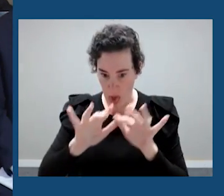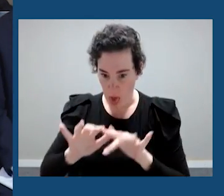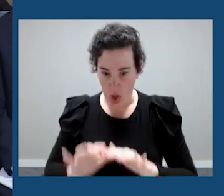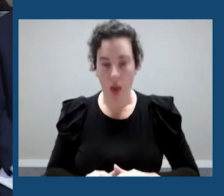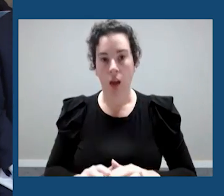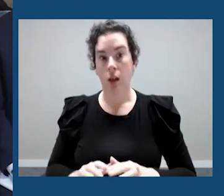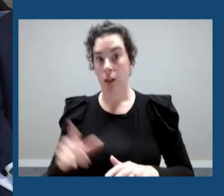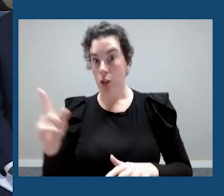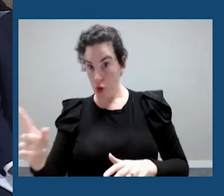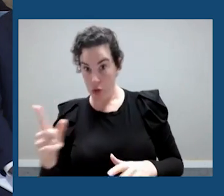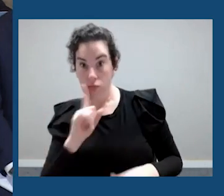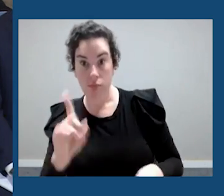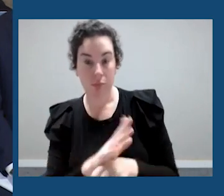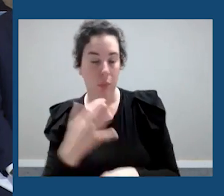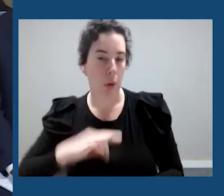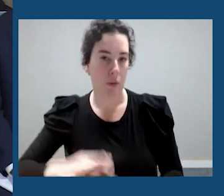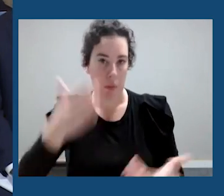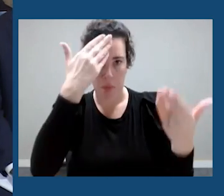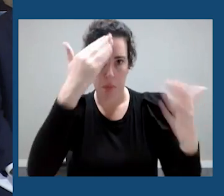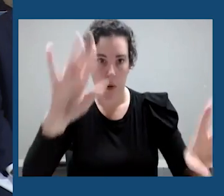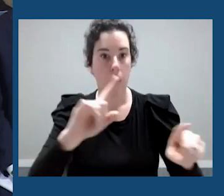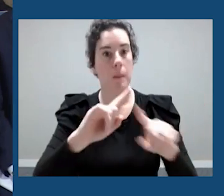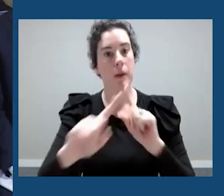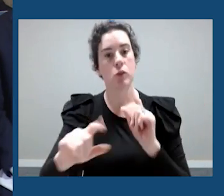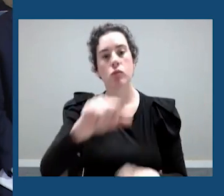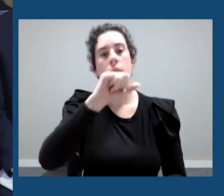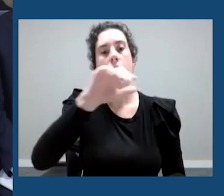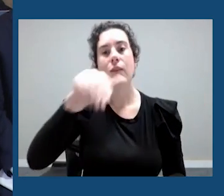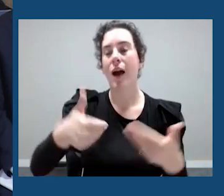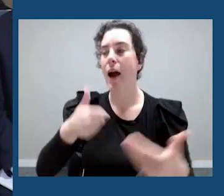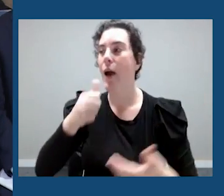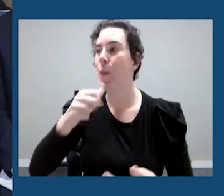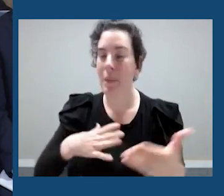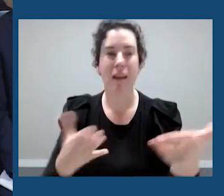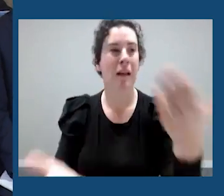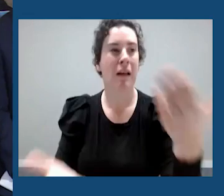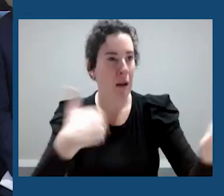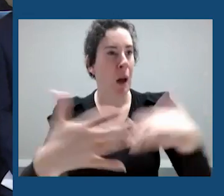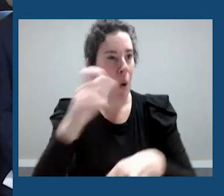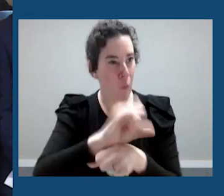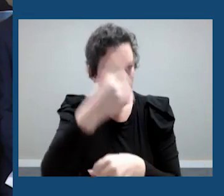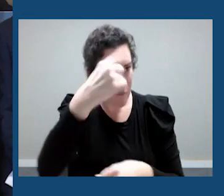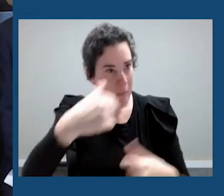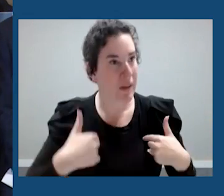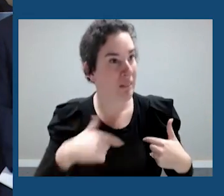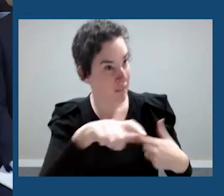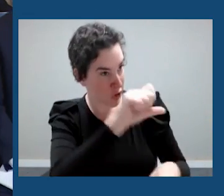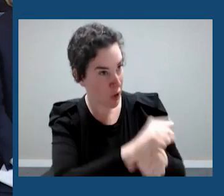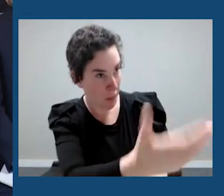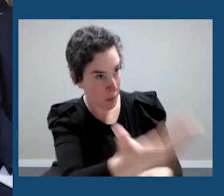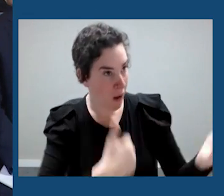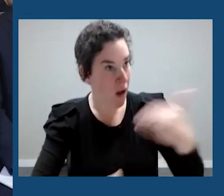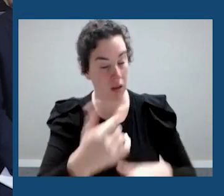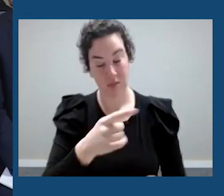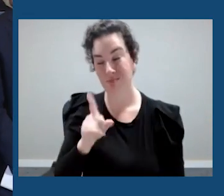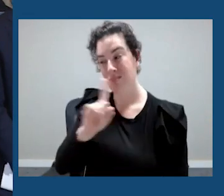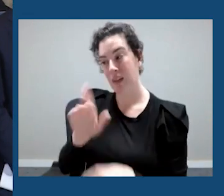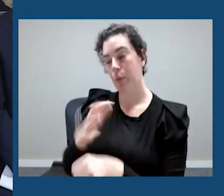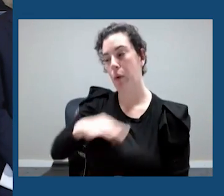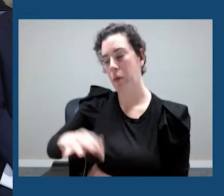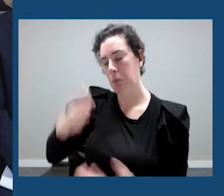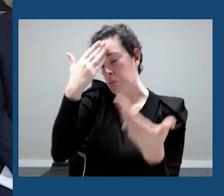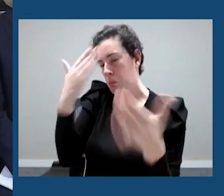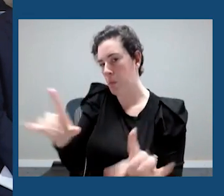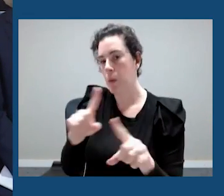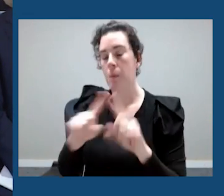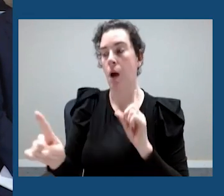money, but she loved hiring women, just so you know. She wanted to hire women who needed jobs. But unanticipated costs, despite